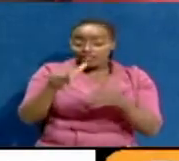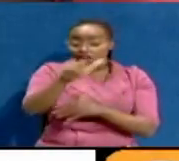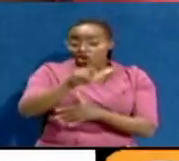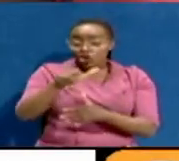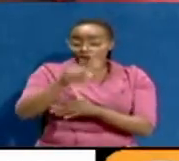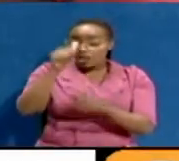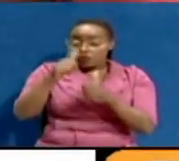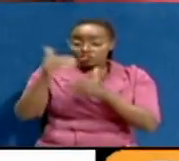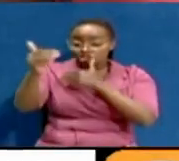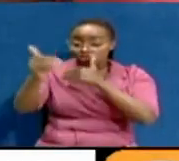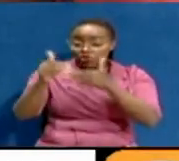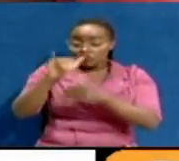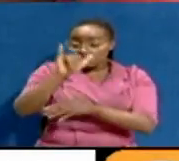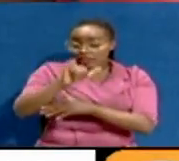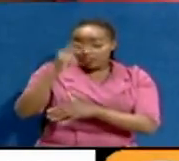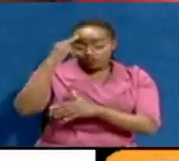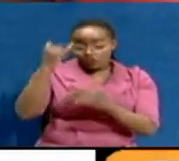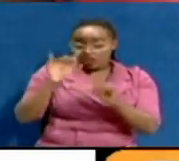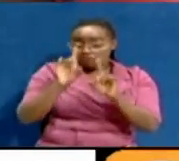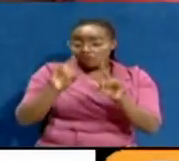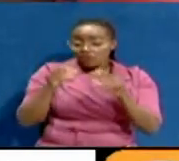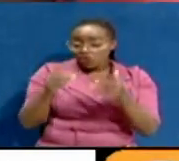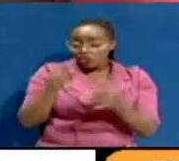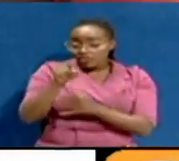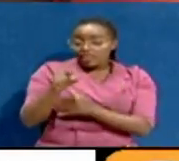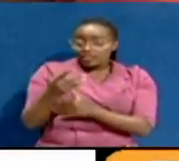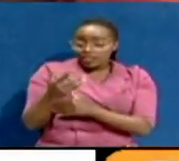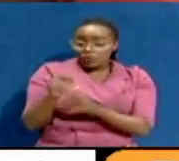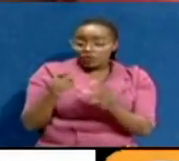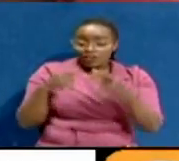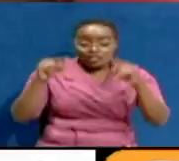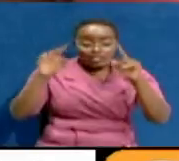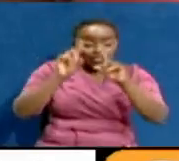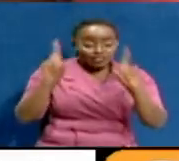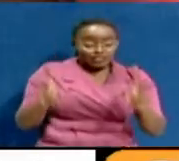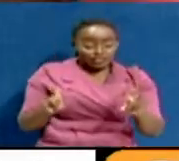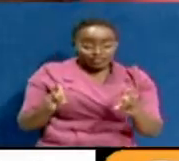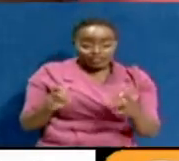locally that's close to that for now? And would that be a breakthrough in your view?